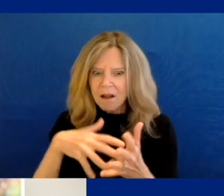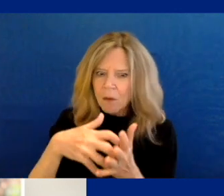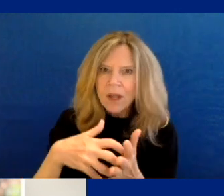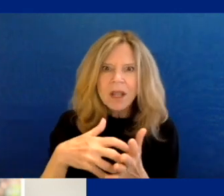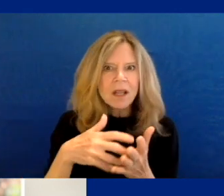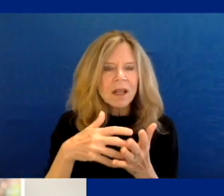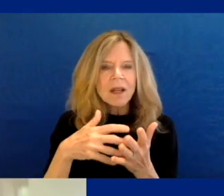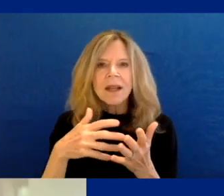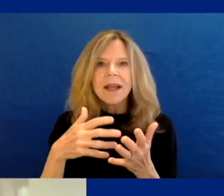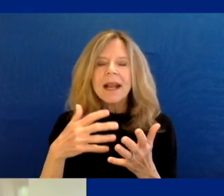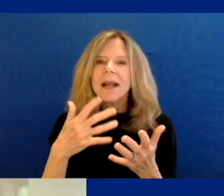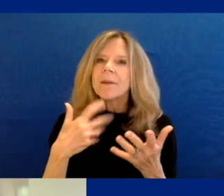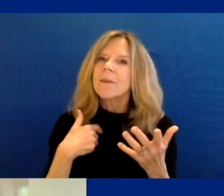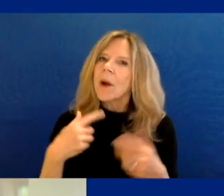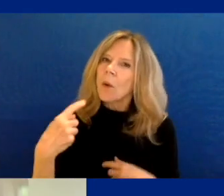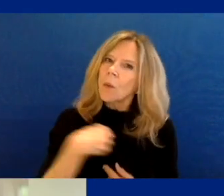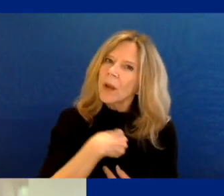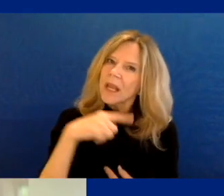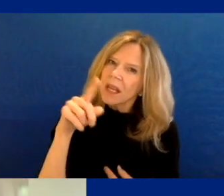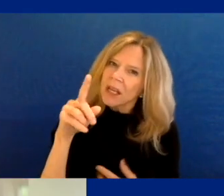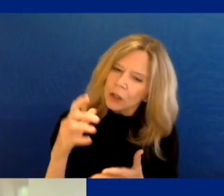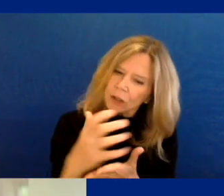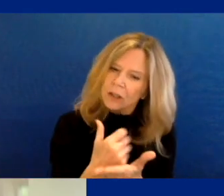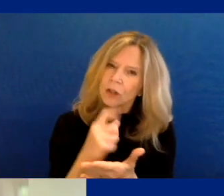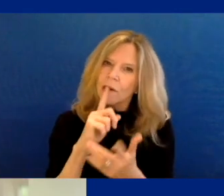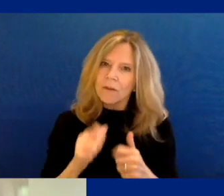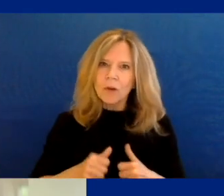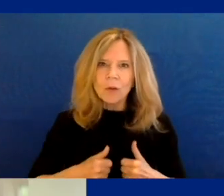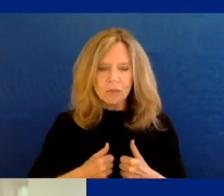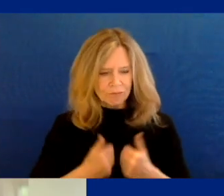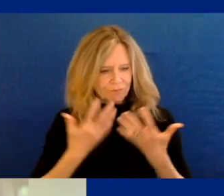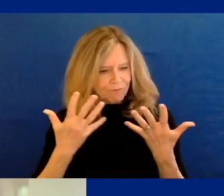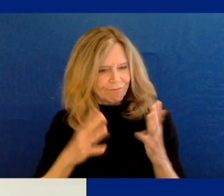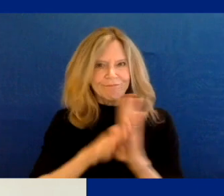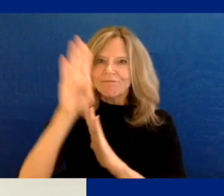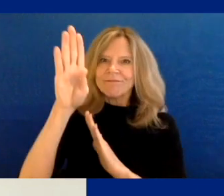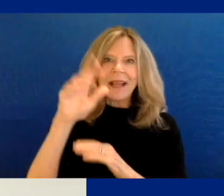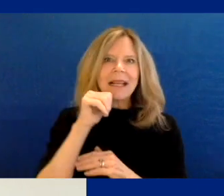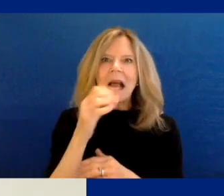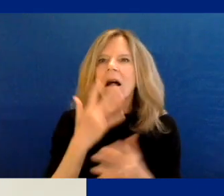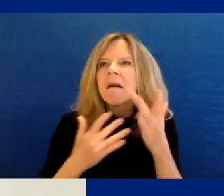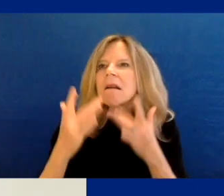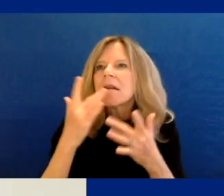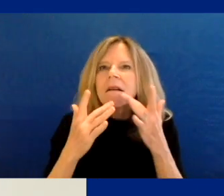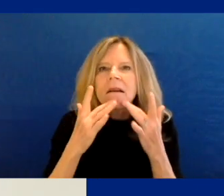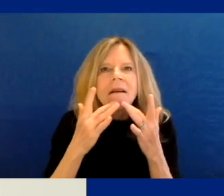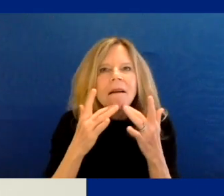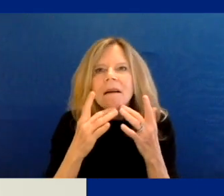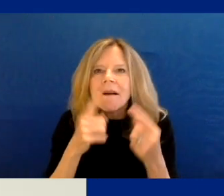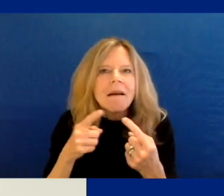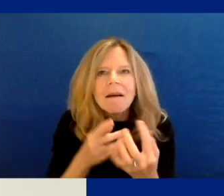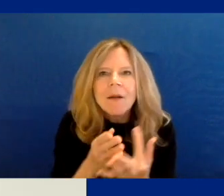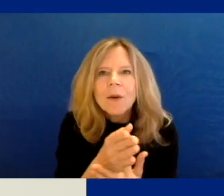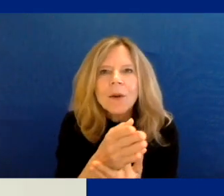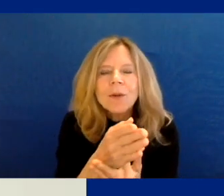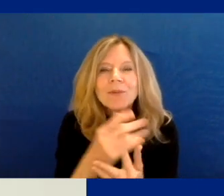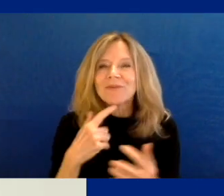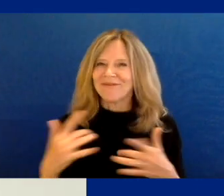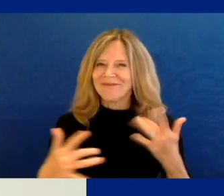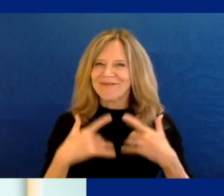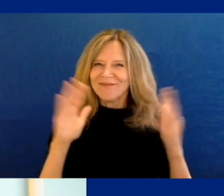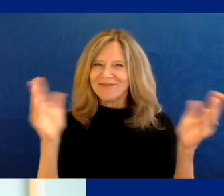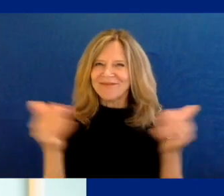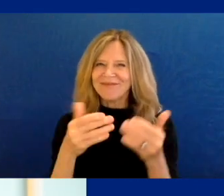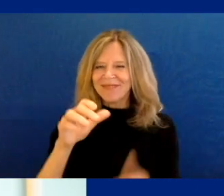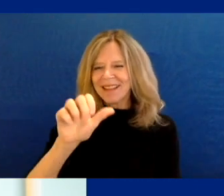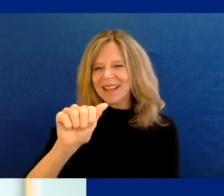we deserve to thrive. It's not about survival. I'm so excited for you to meet Aisha Farooq. She is